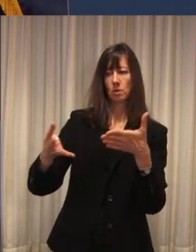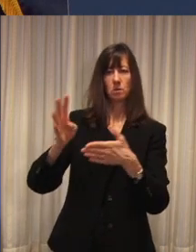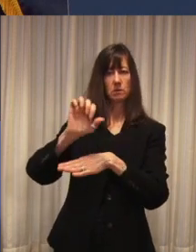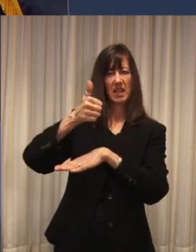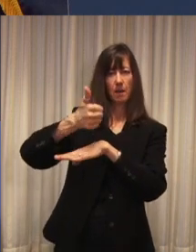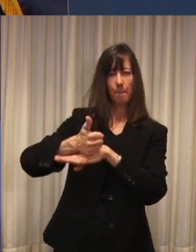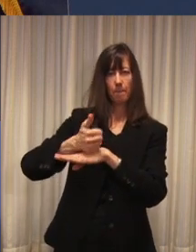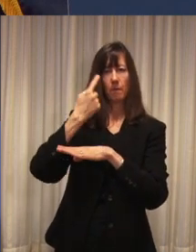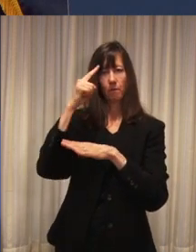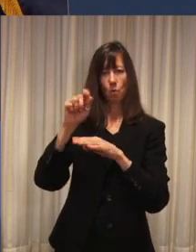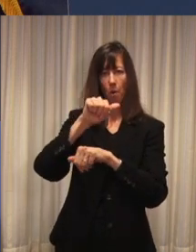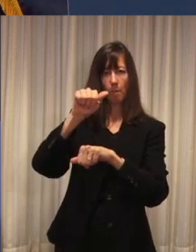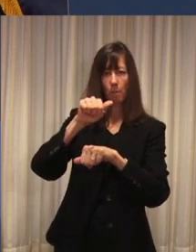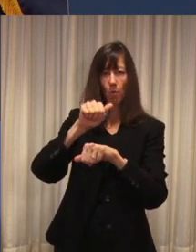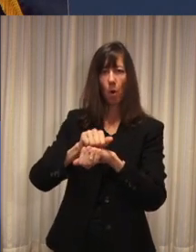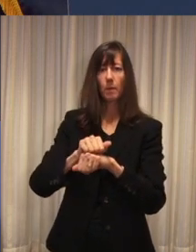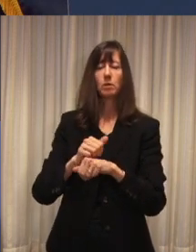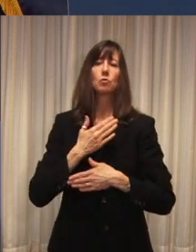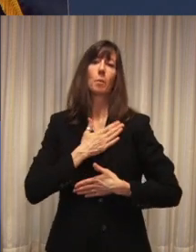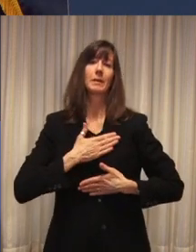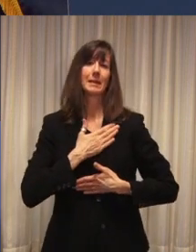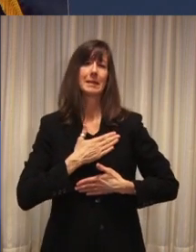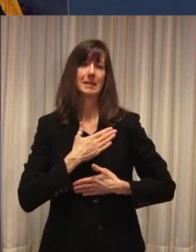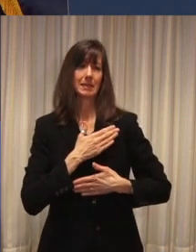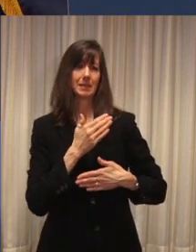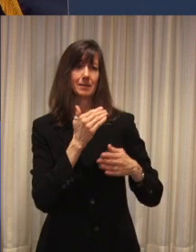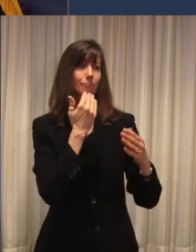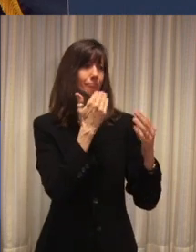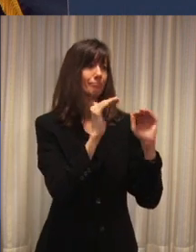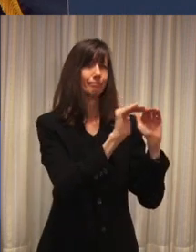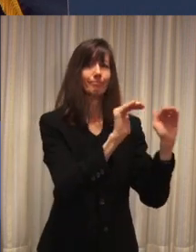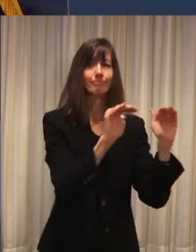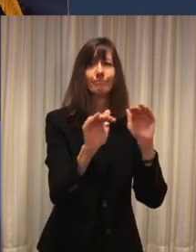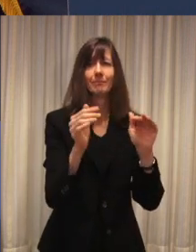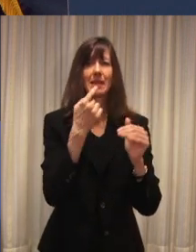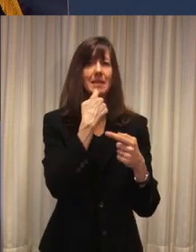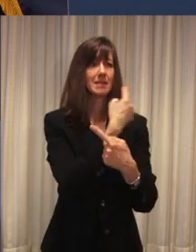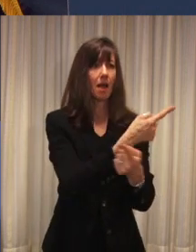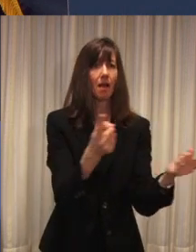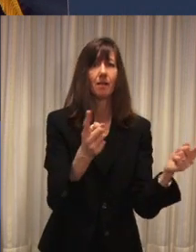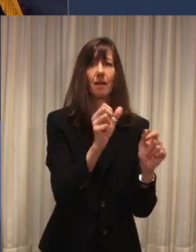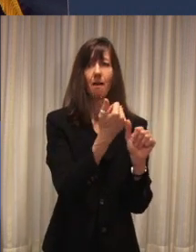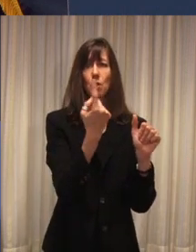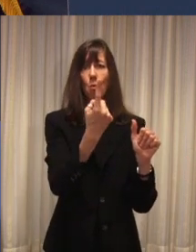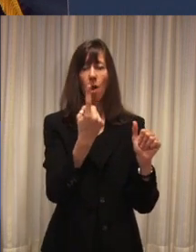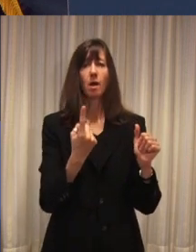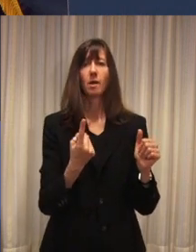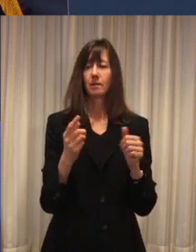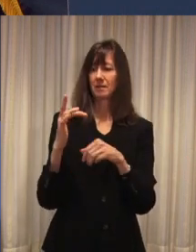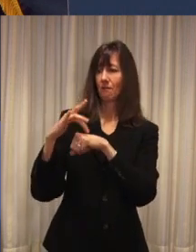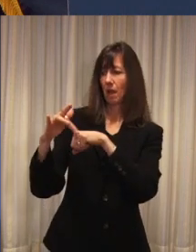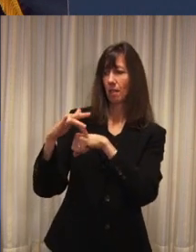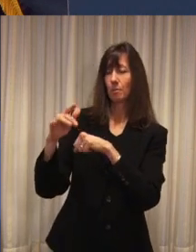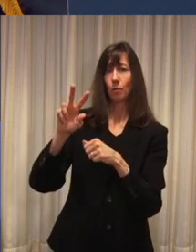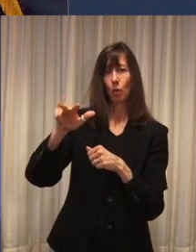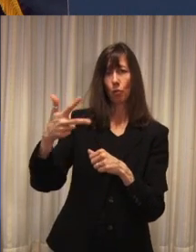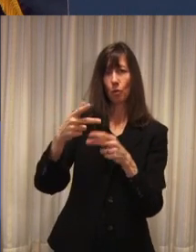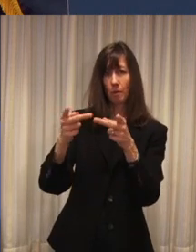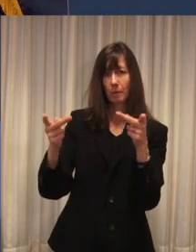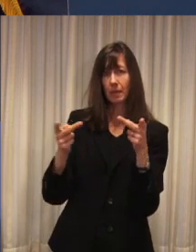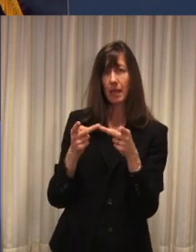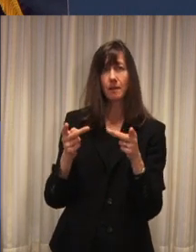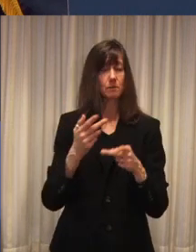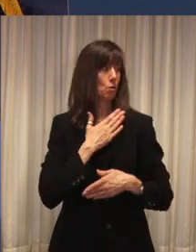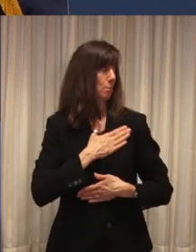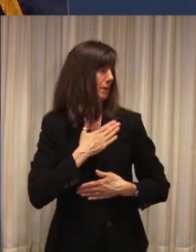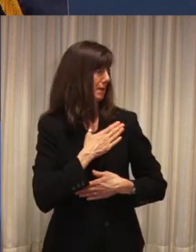spread the word that that testing site is open and available. It's drive up, it's walk up. If we can put up the slide, please, with